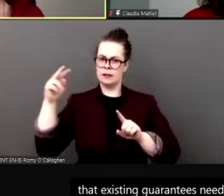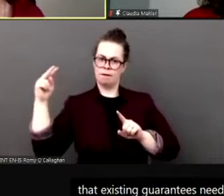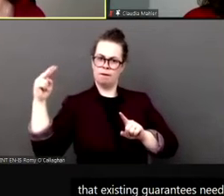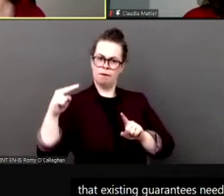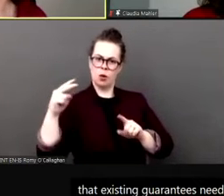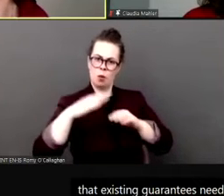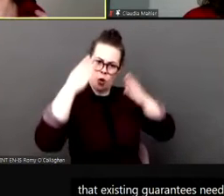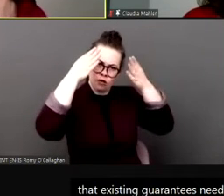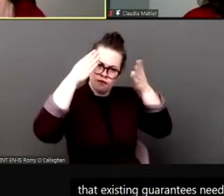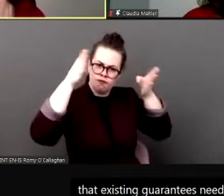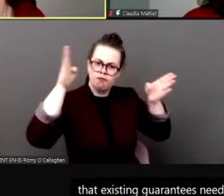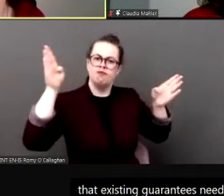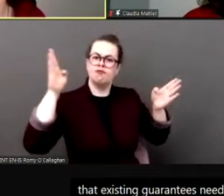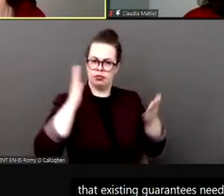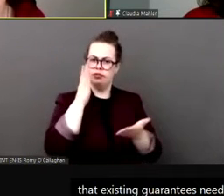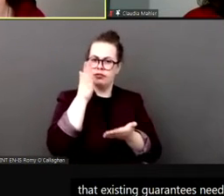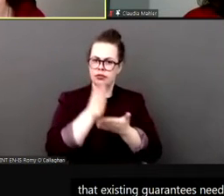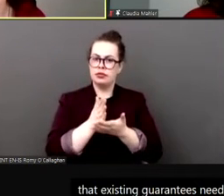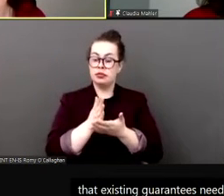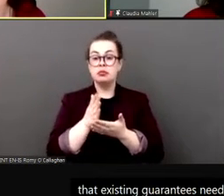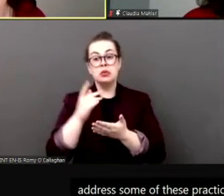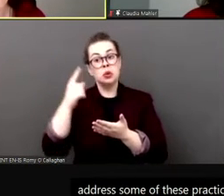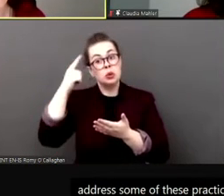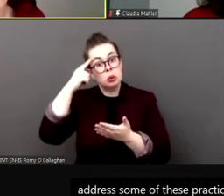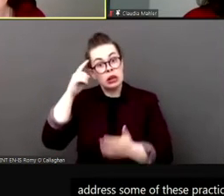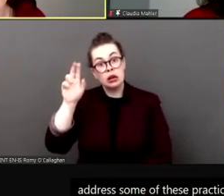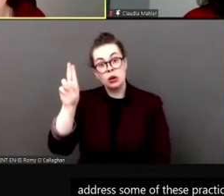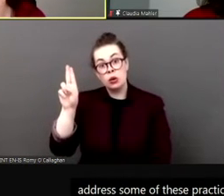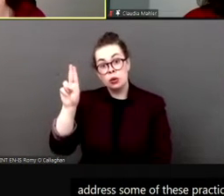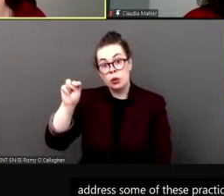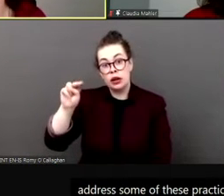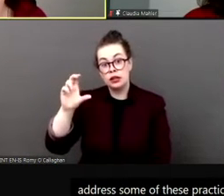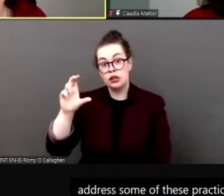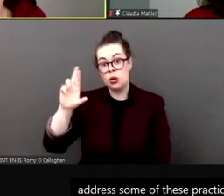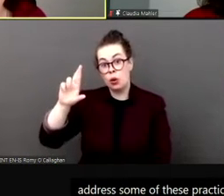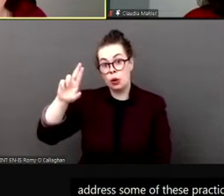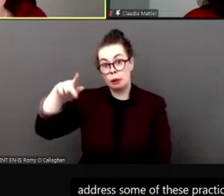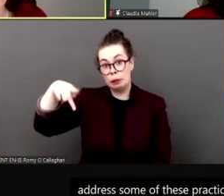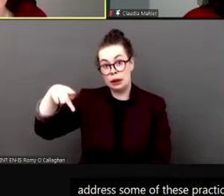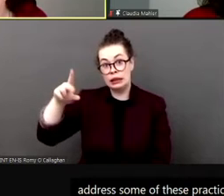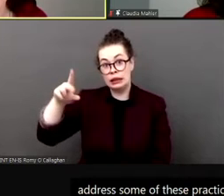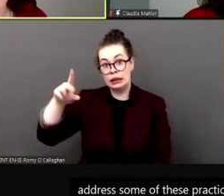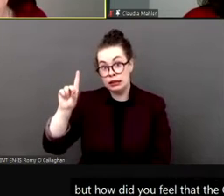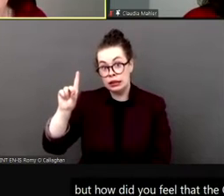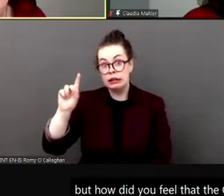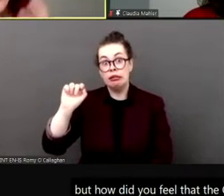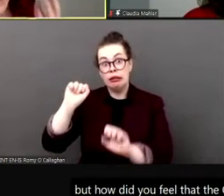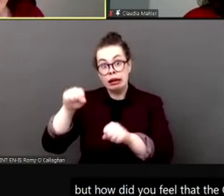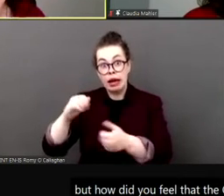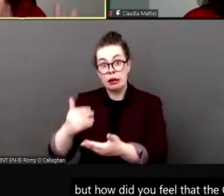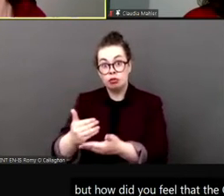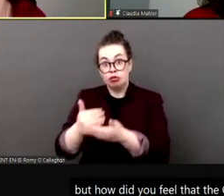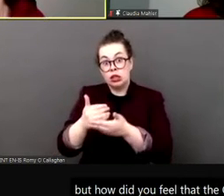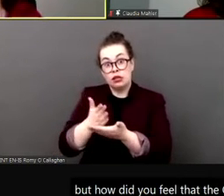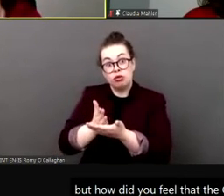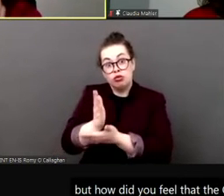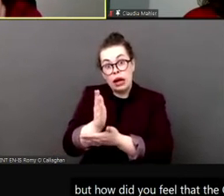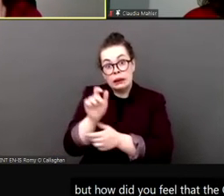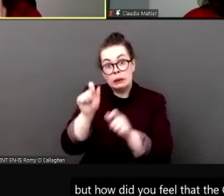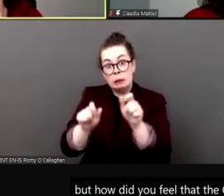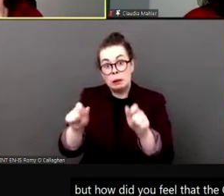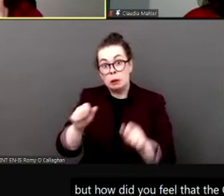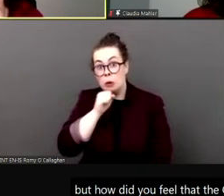But how do you feel that the convention can help address these and to better protect the right of older persons, including older persons